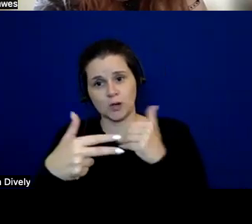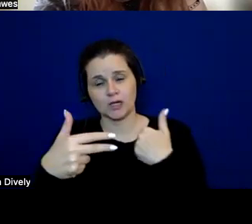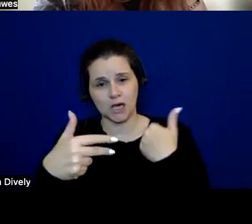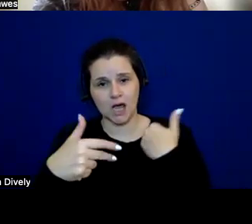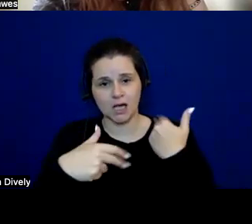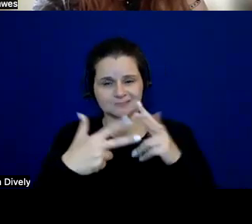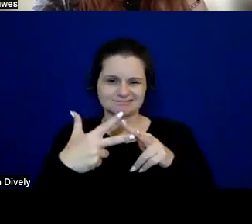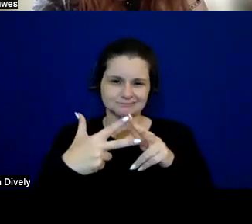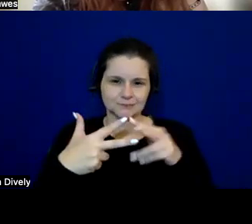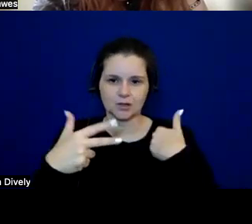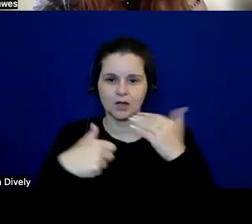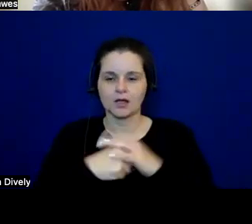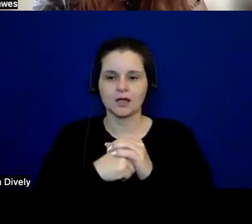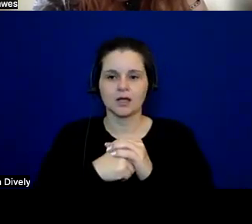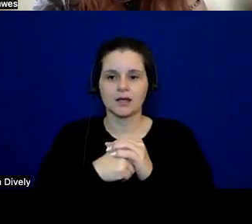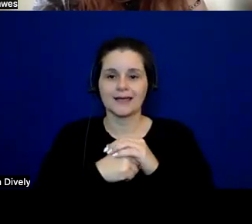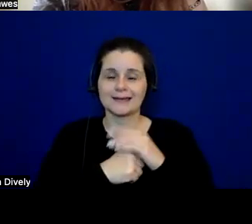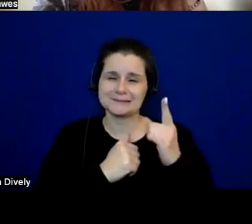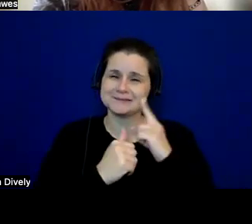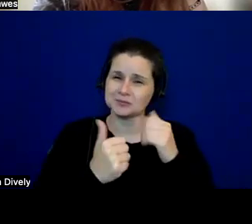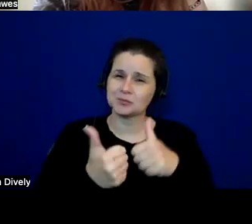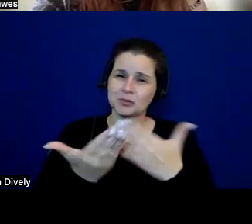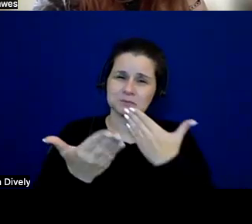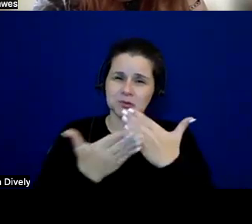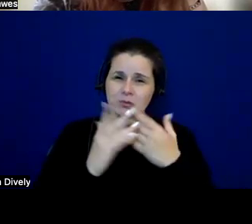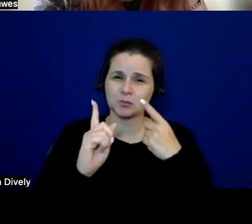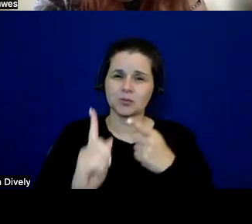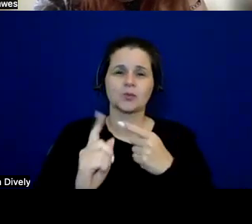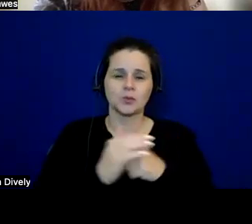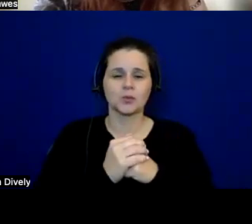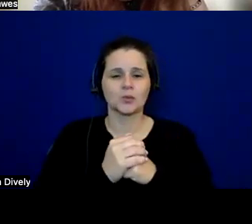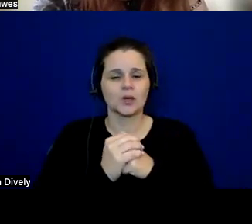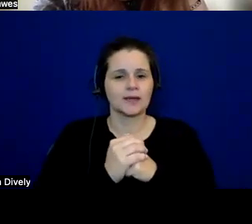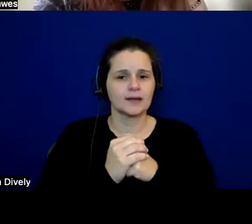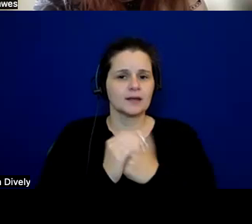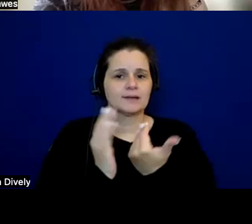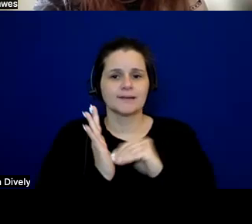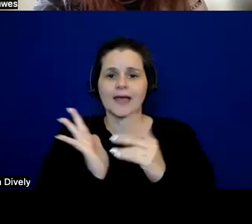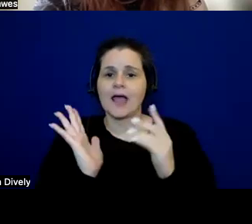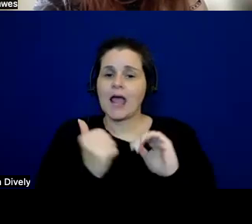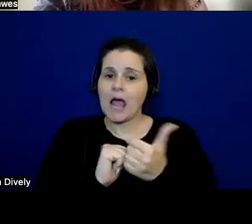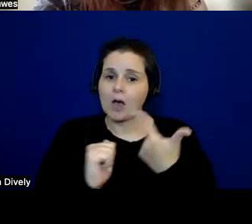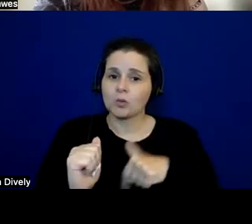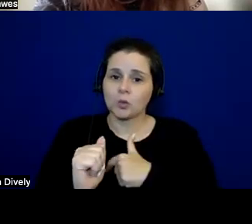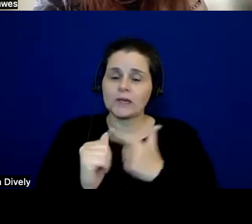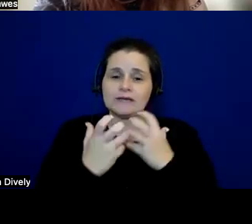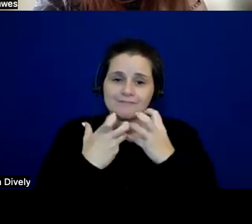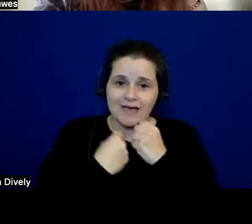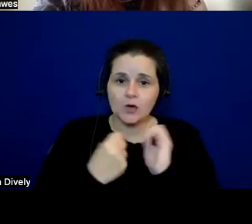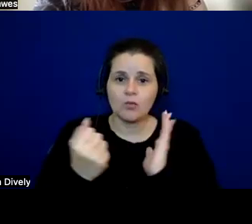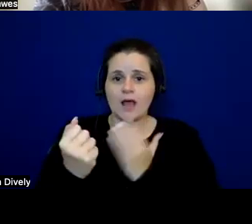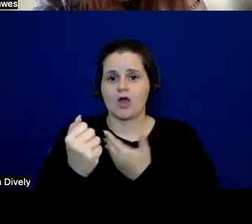think that, it brings up such a good point, right? Again, like, how are we valuing our children,